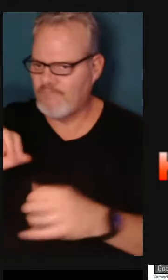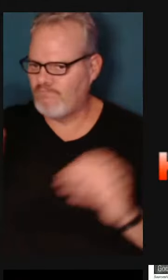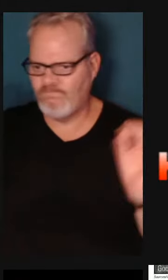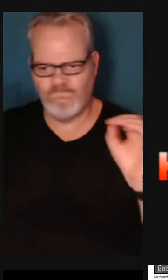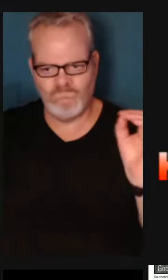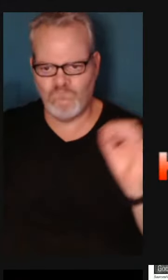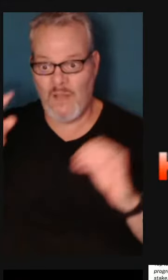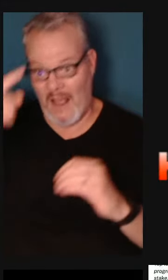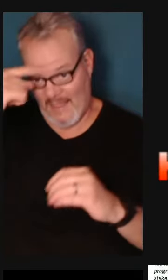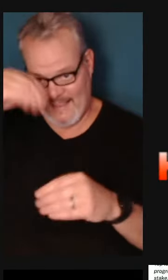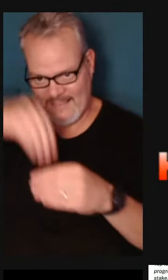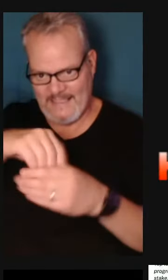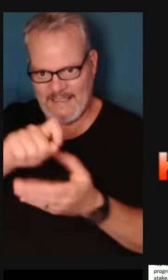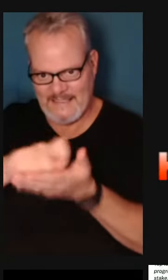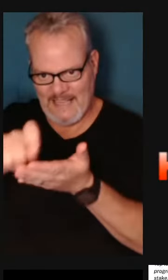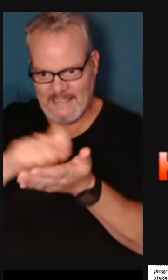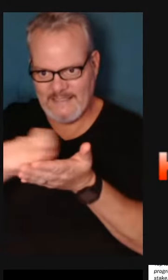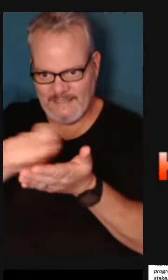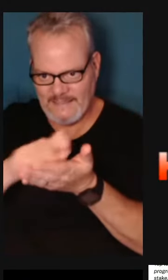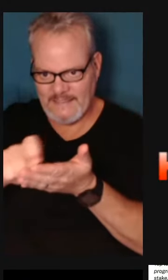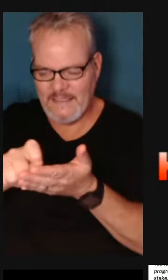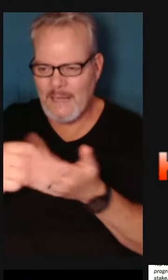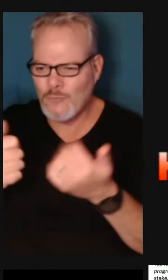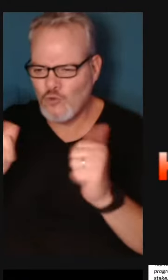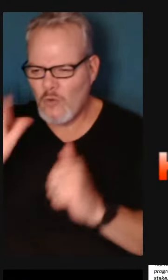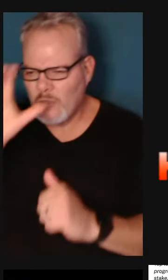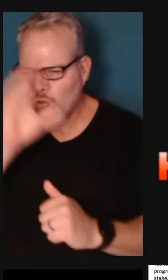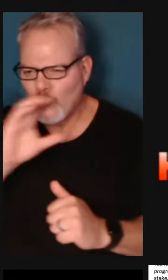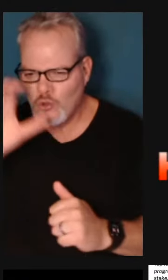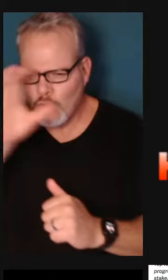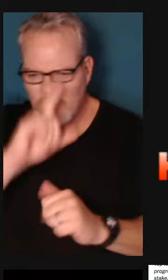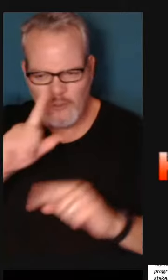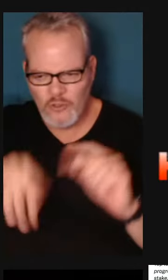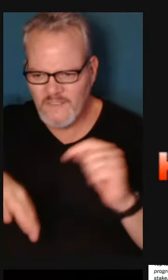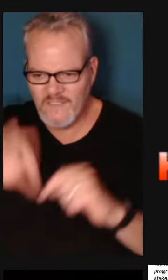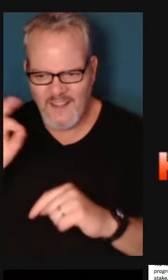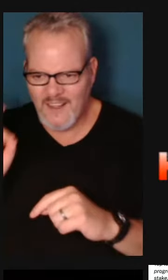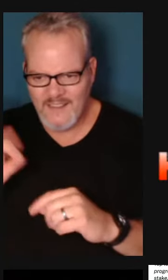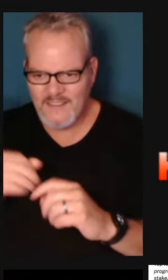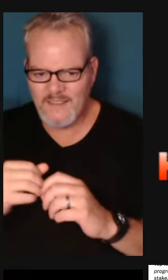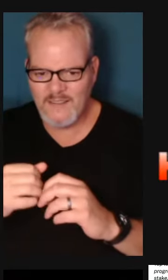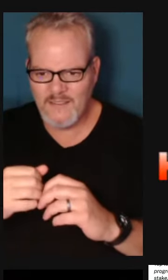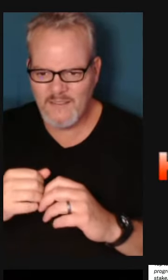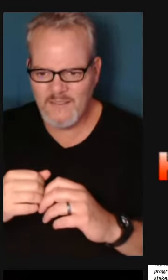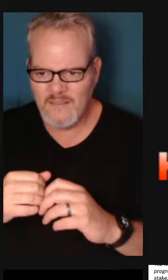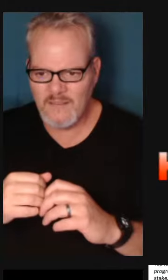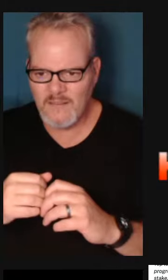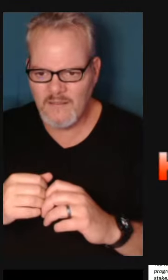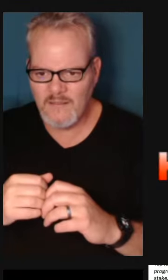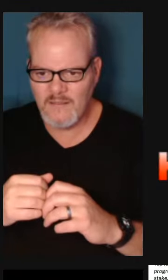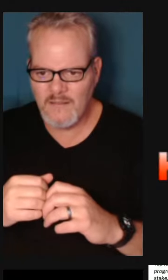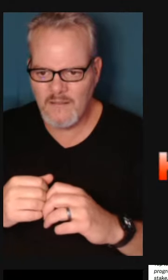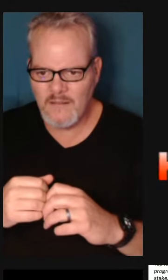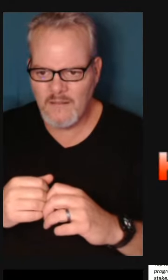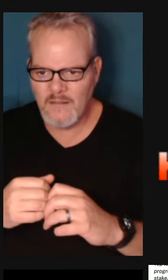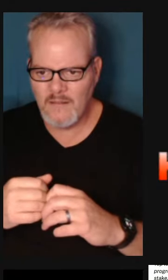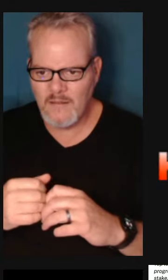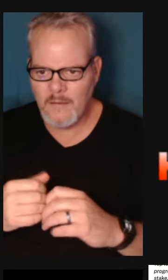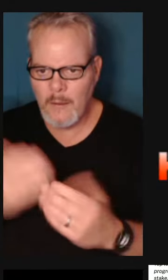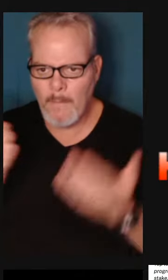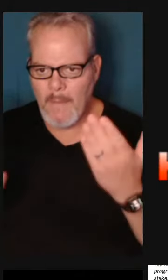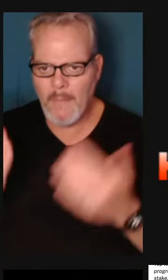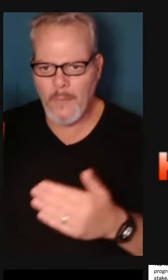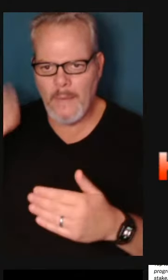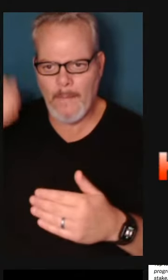here in the text. I was trying to search for it. I just couldn't. I'm not. Maybe some of the previous ones, yeah, but I feel like